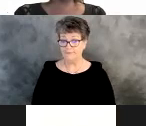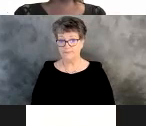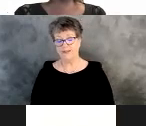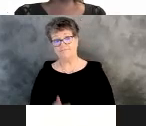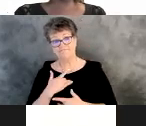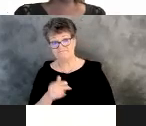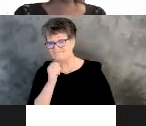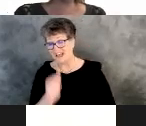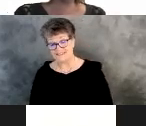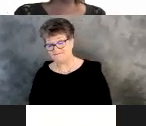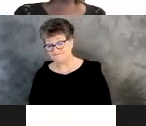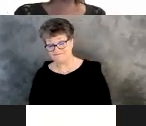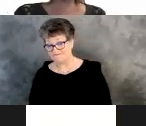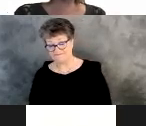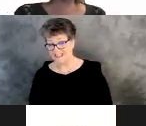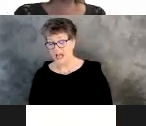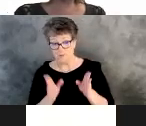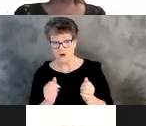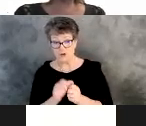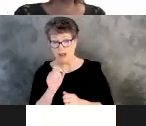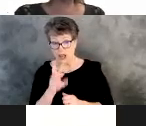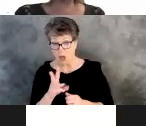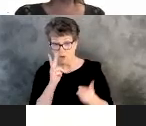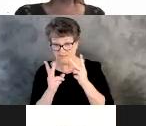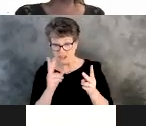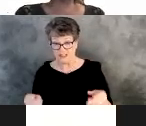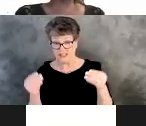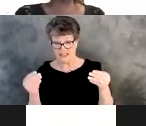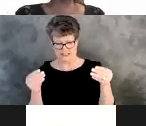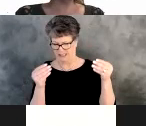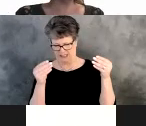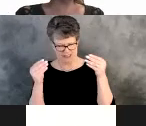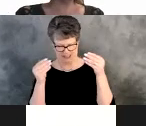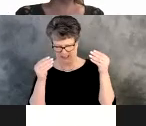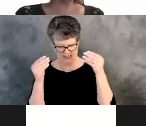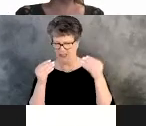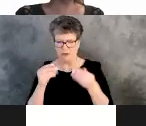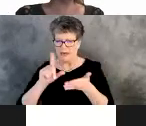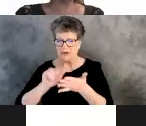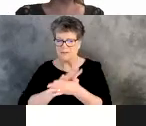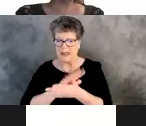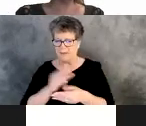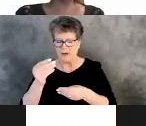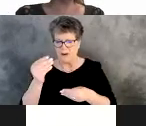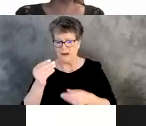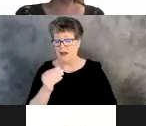not. It's very likely that a person with low vision is not going to be able to read a printed document. They may